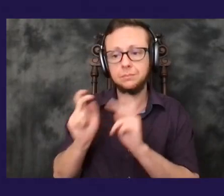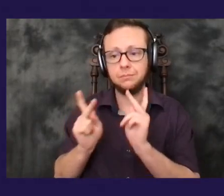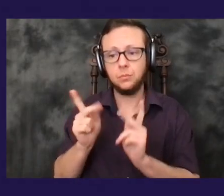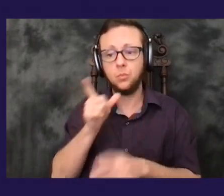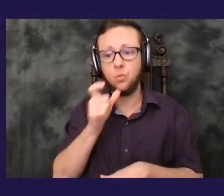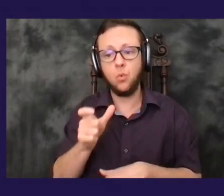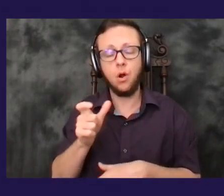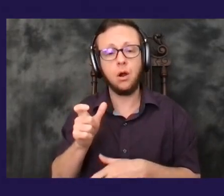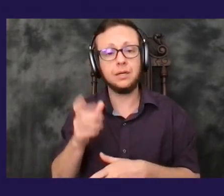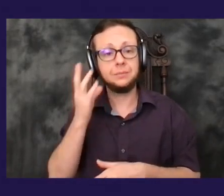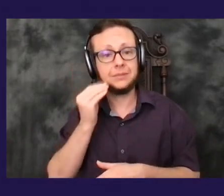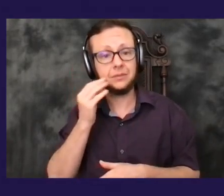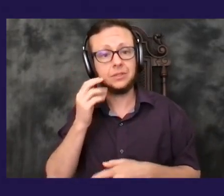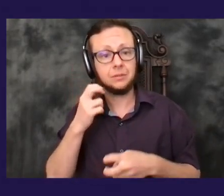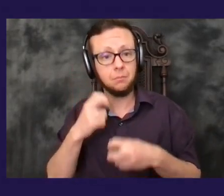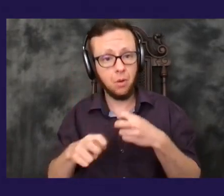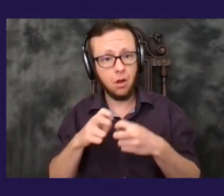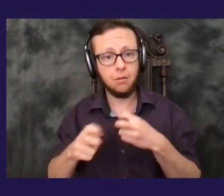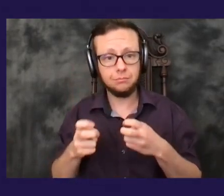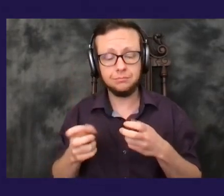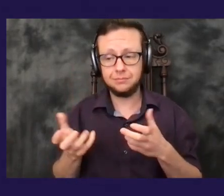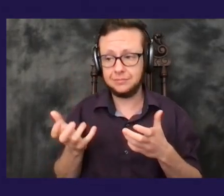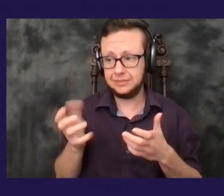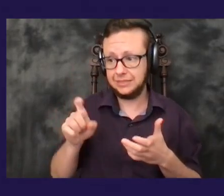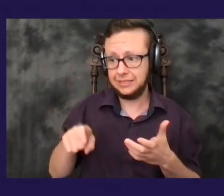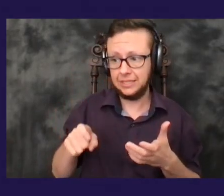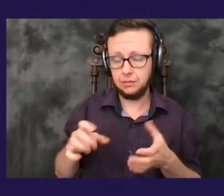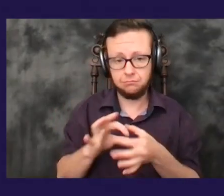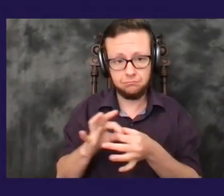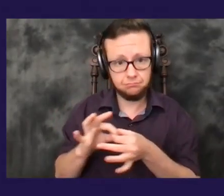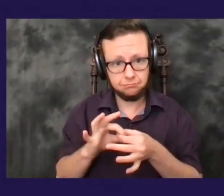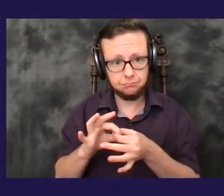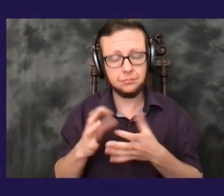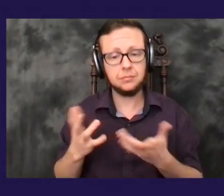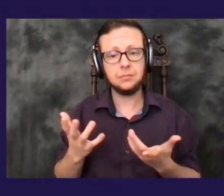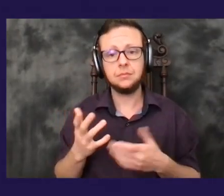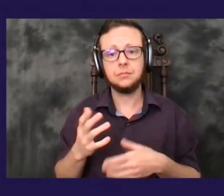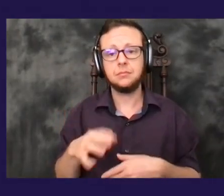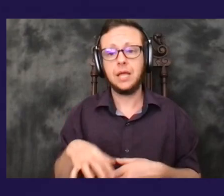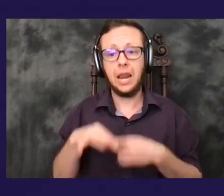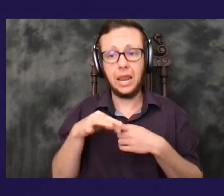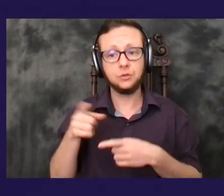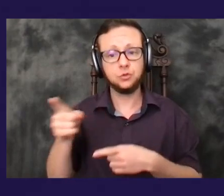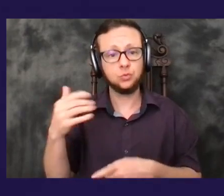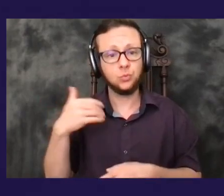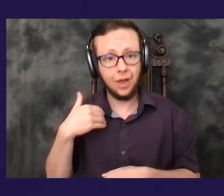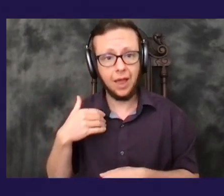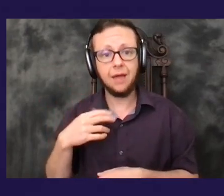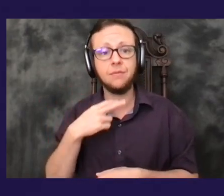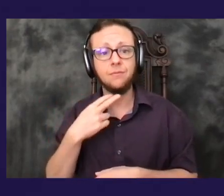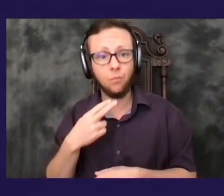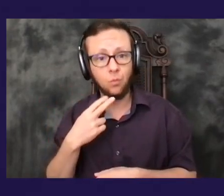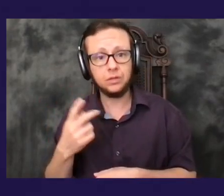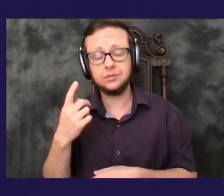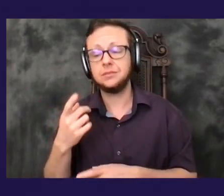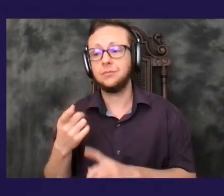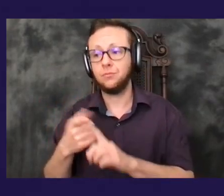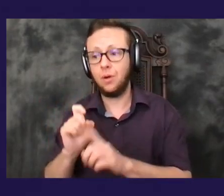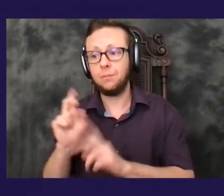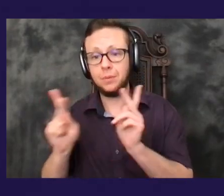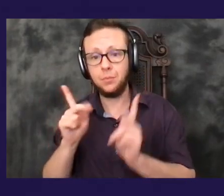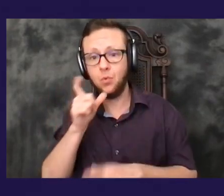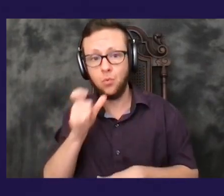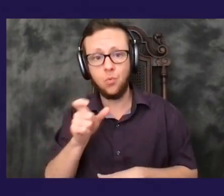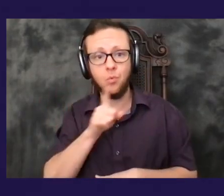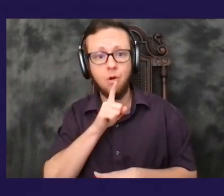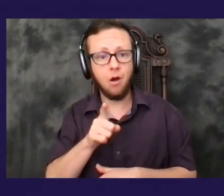And that unless you have the experience, unless you have the voices of people who are delivering the food, or